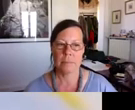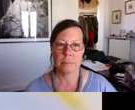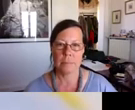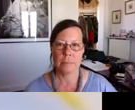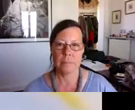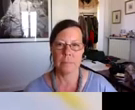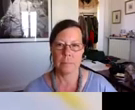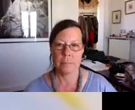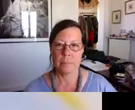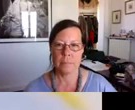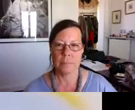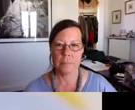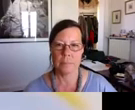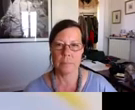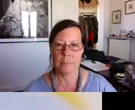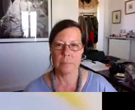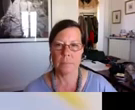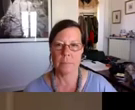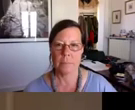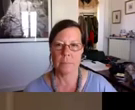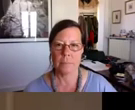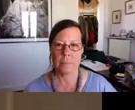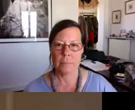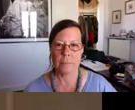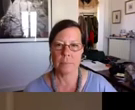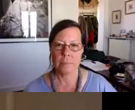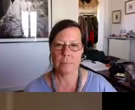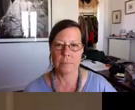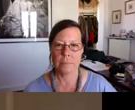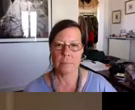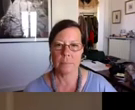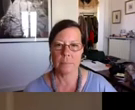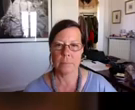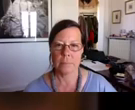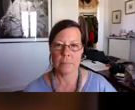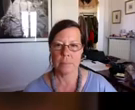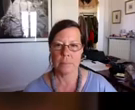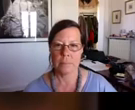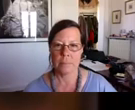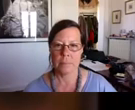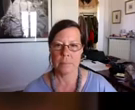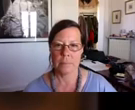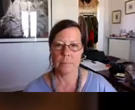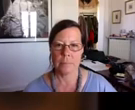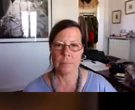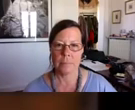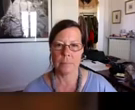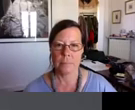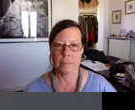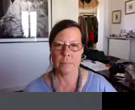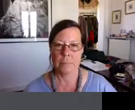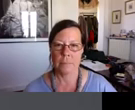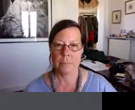aquarium cleaning chemical he thought was the drug. As humans, we are far more likely to remember something frightening. David Robert Grimes